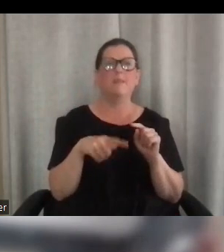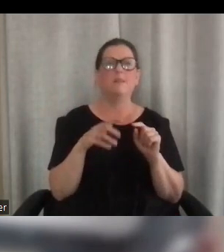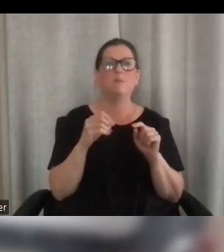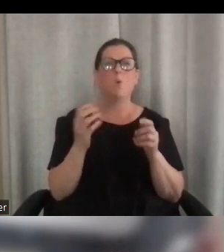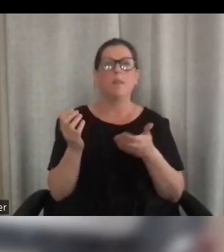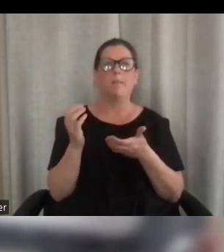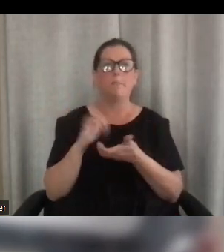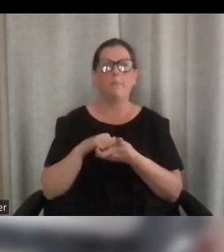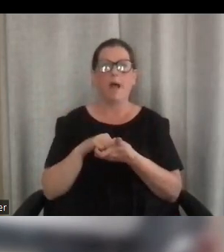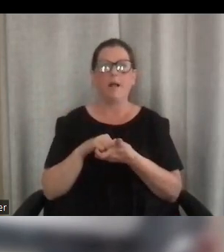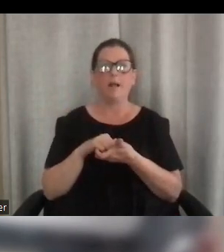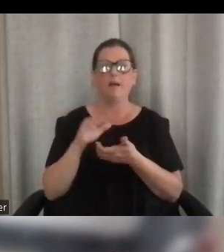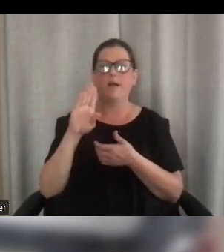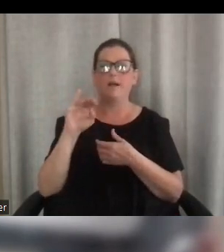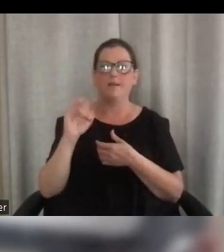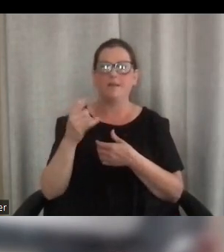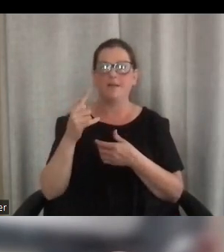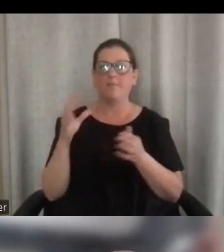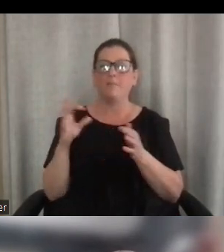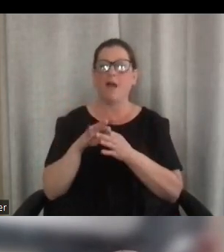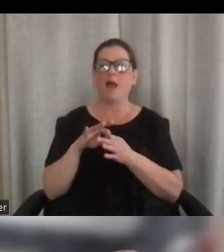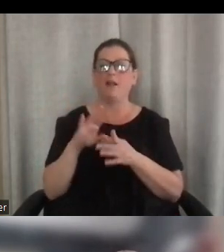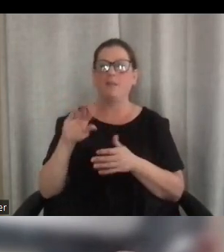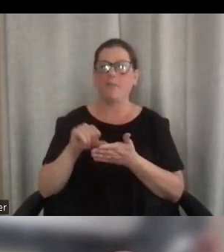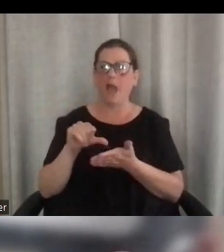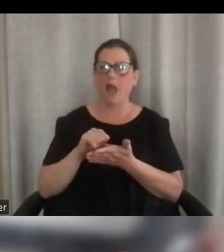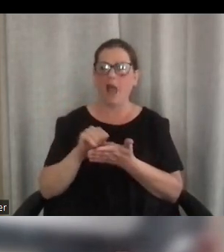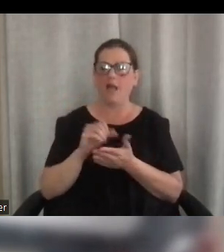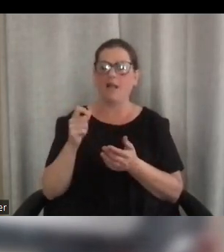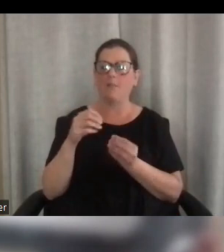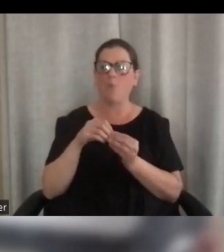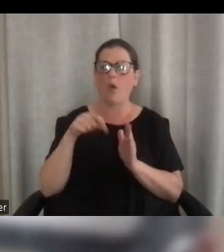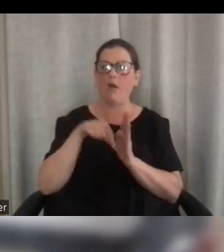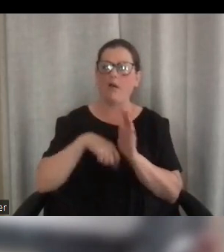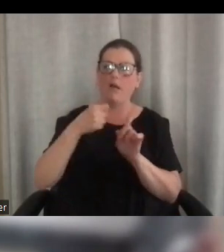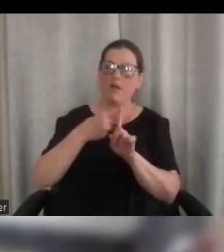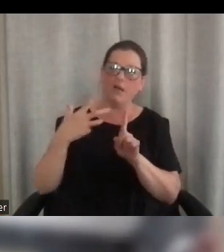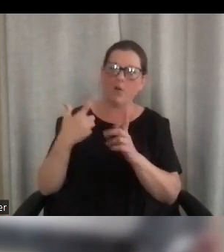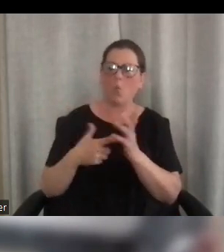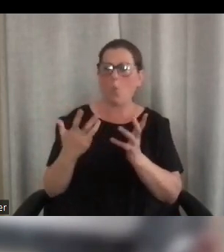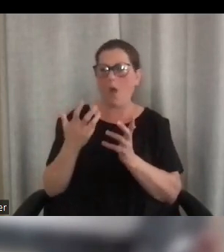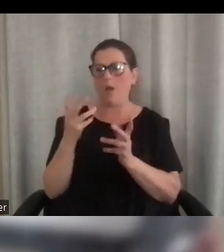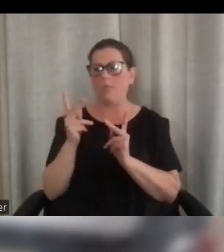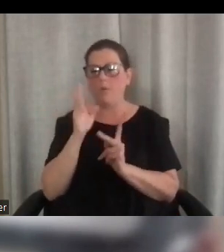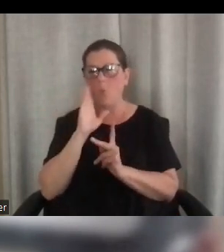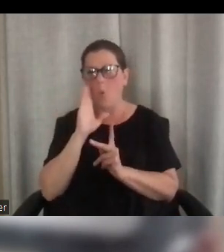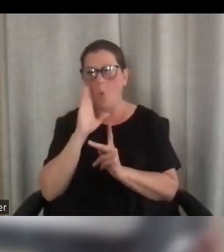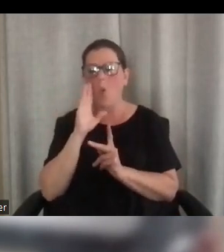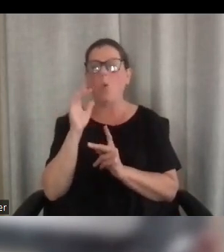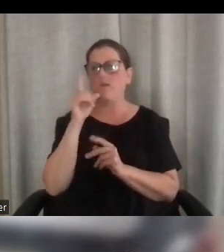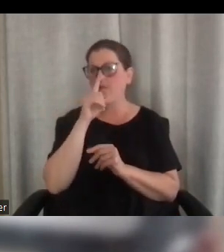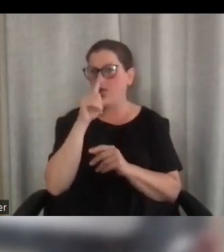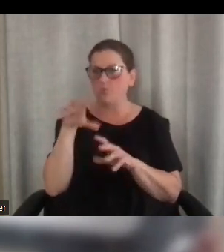the bonding page gave us more options to explain in a little bit more detail what we really wanted people to know. That yes, foster and adoptive families